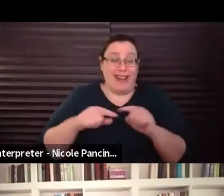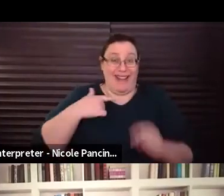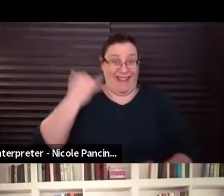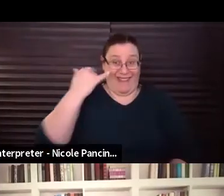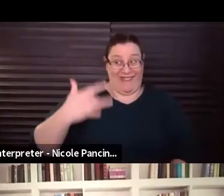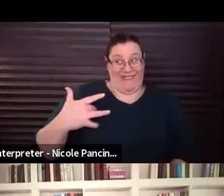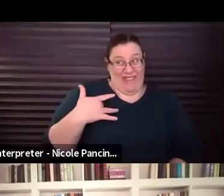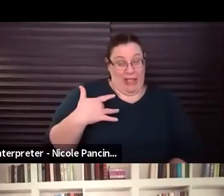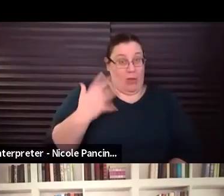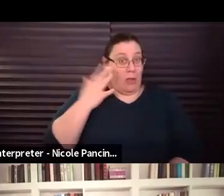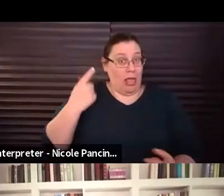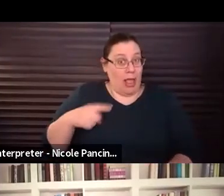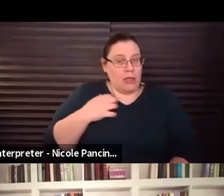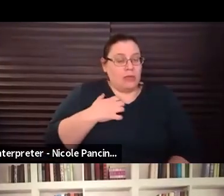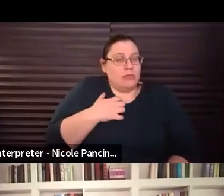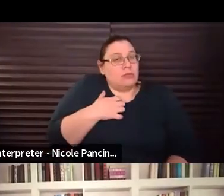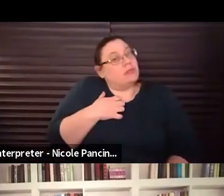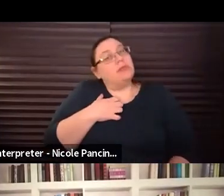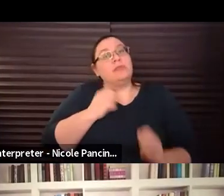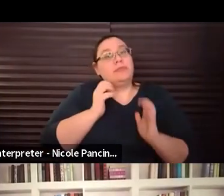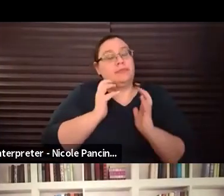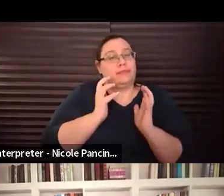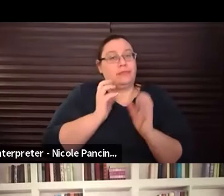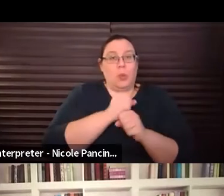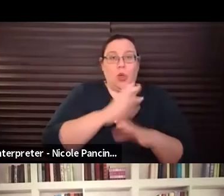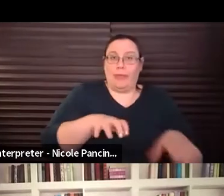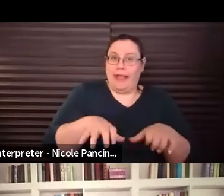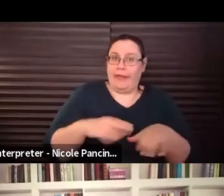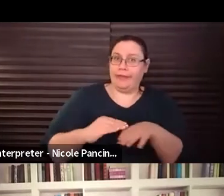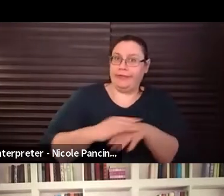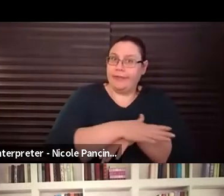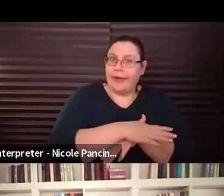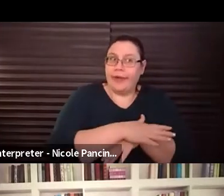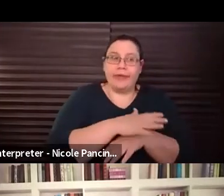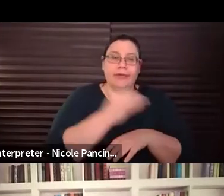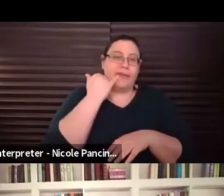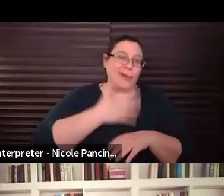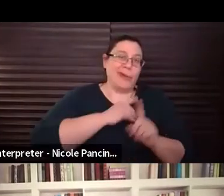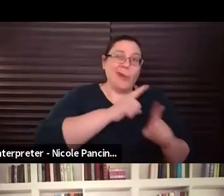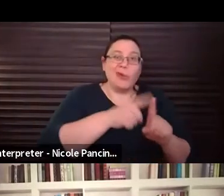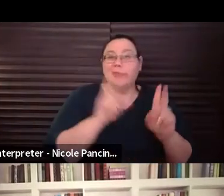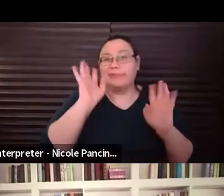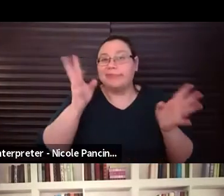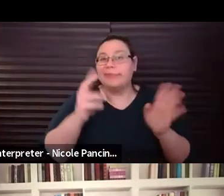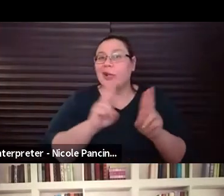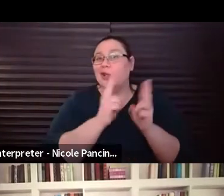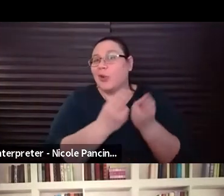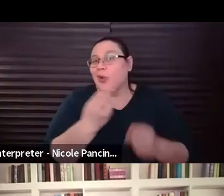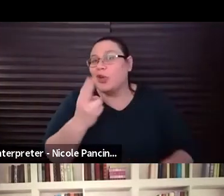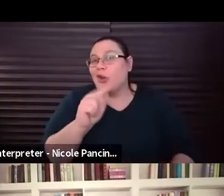it can have a chilling effect on workers' behavior, whether or not they would go to a union hall per se. So it's